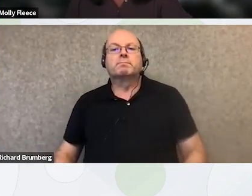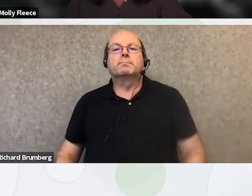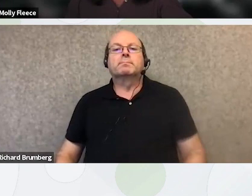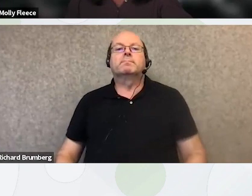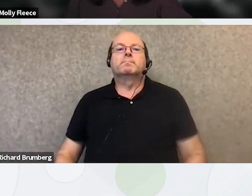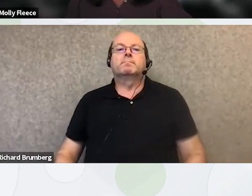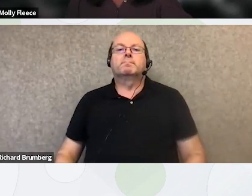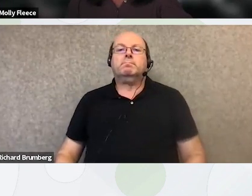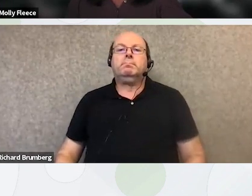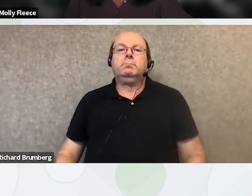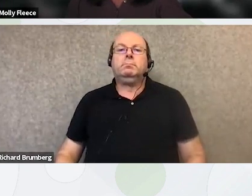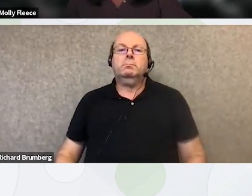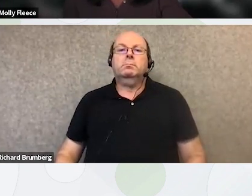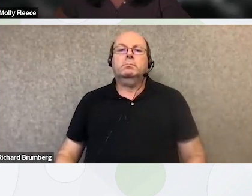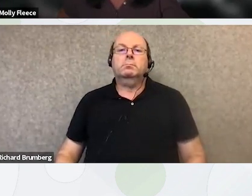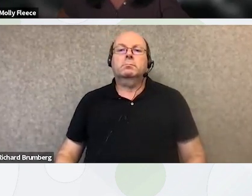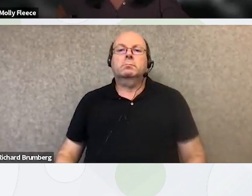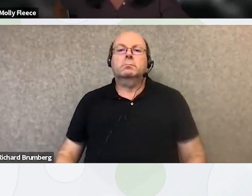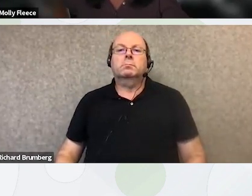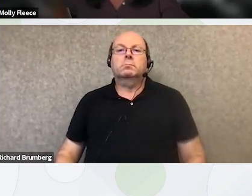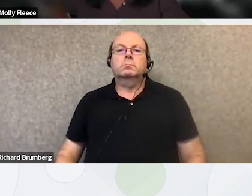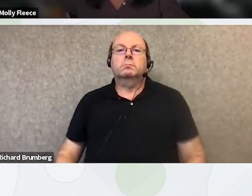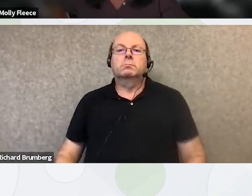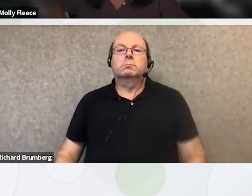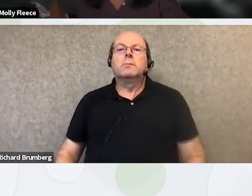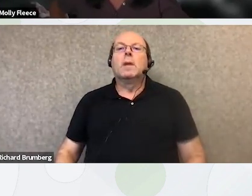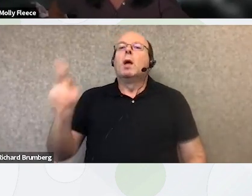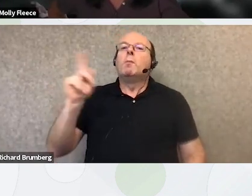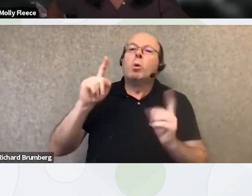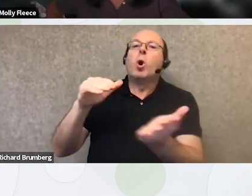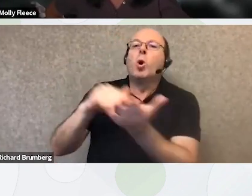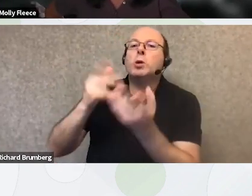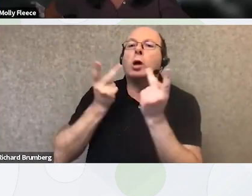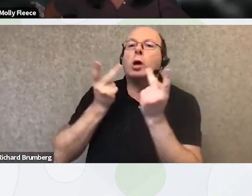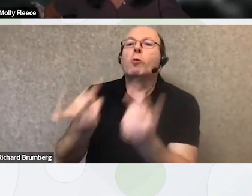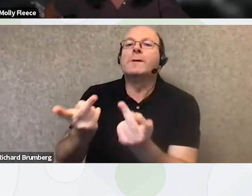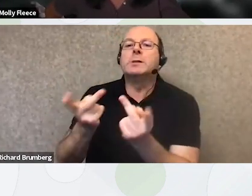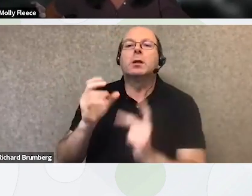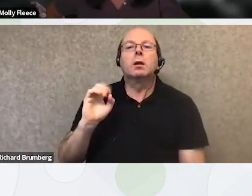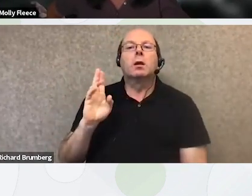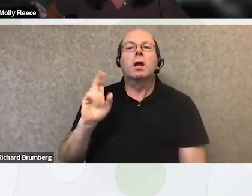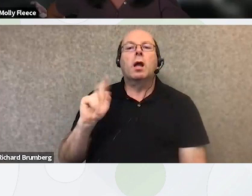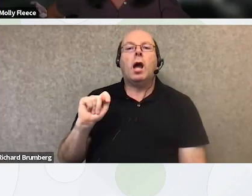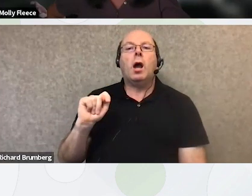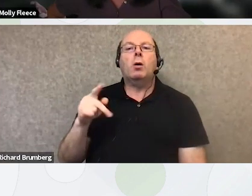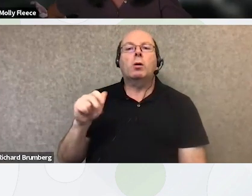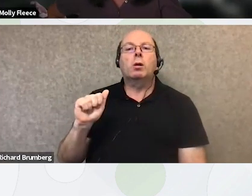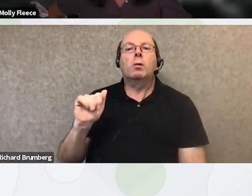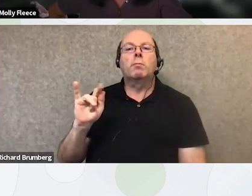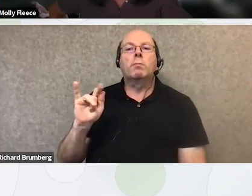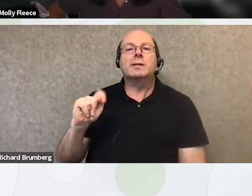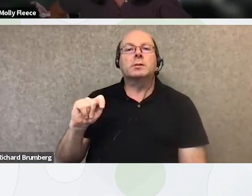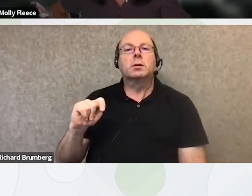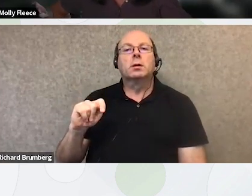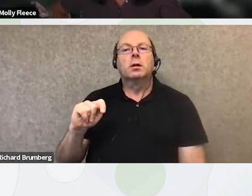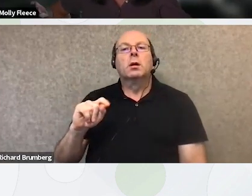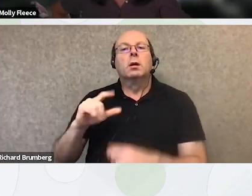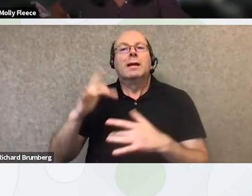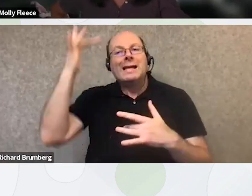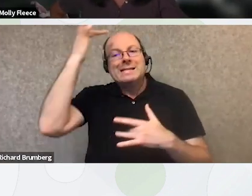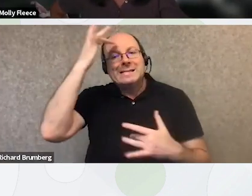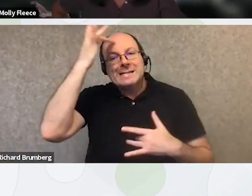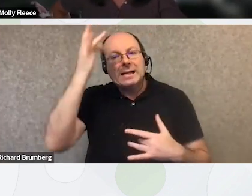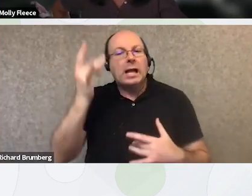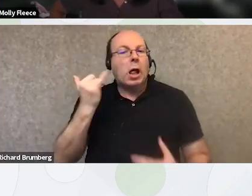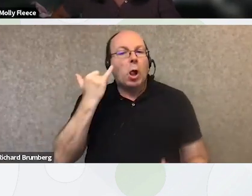Thinking more about outpatient visits for respiratory illnesses, this is looking at the outpatient influenza-like illness surveillance network,